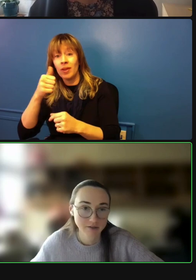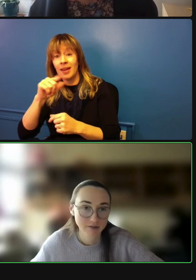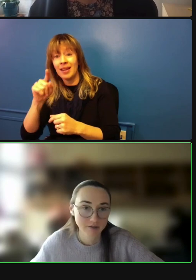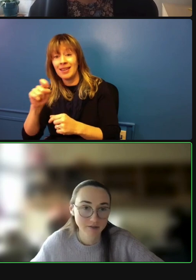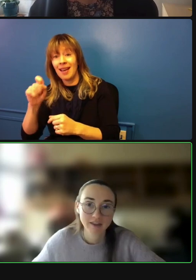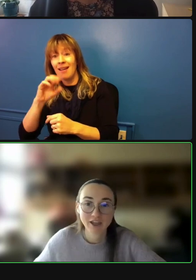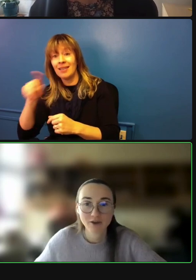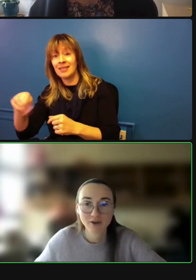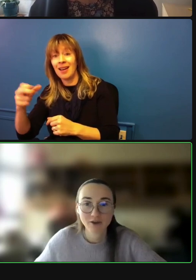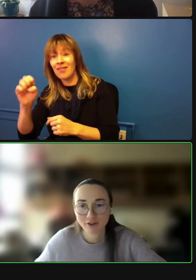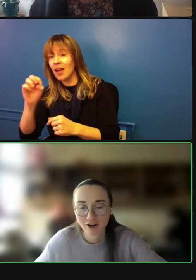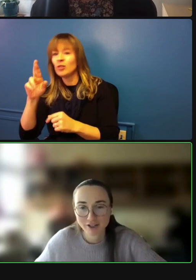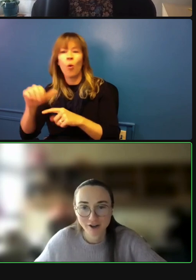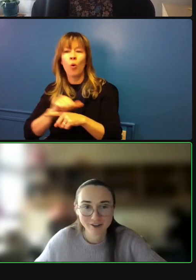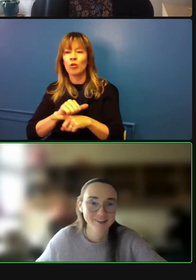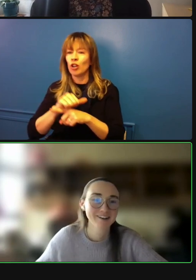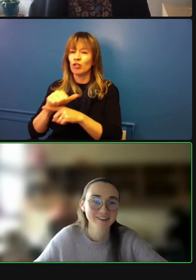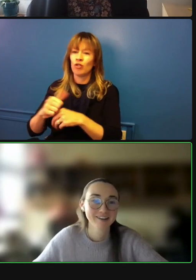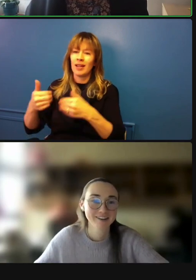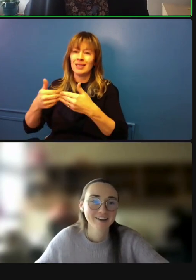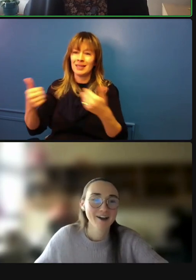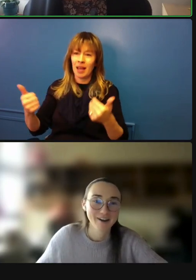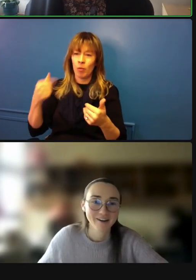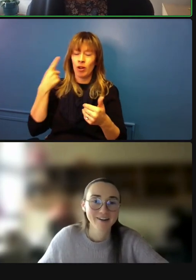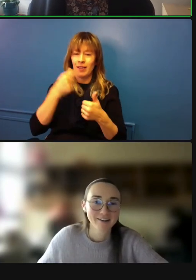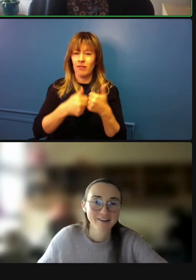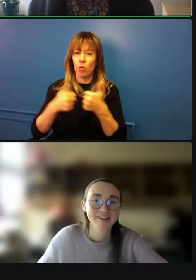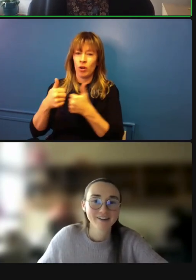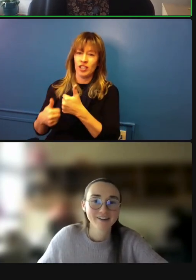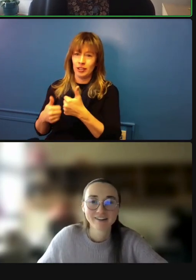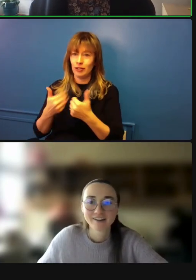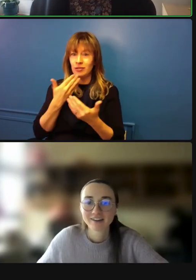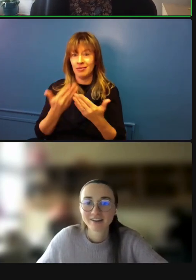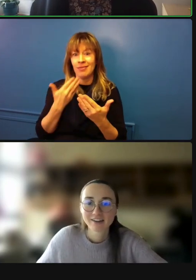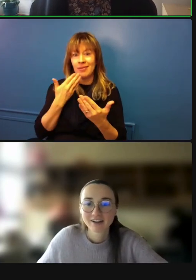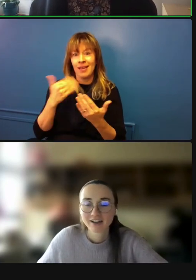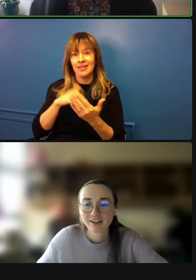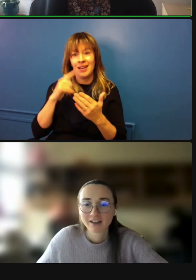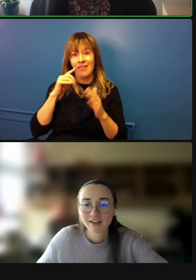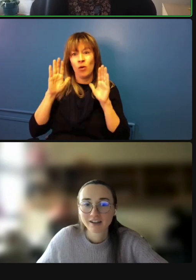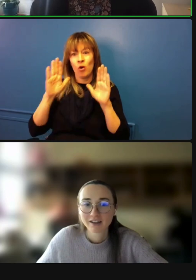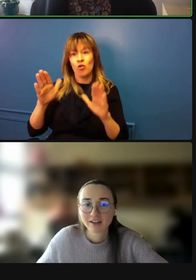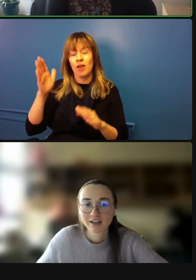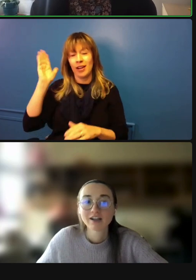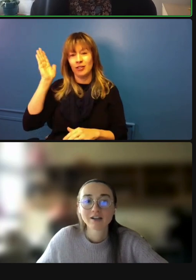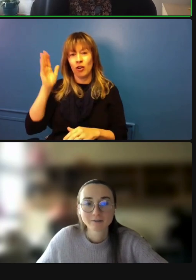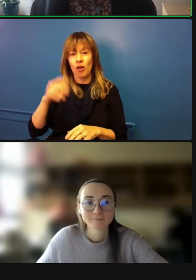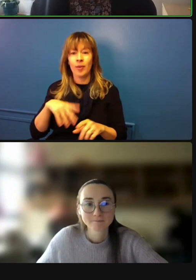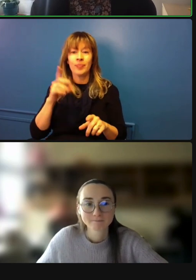data set? Thank you again for the great talk. Oh, thank you. It was trained separately.